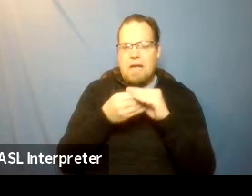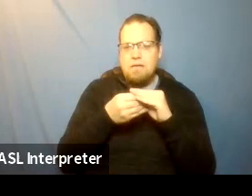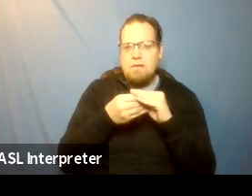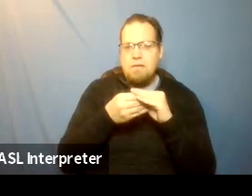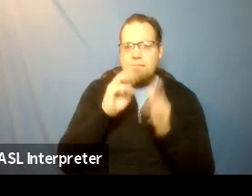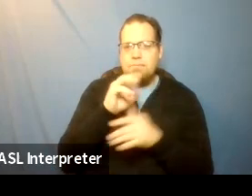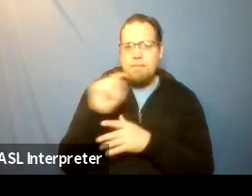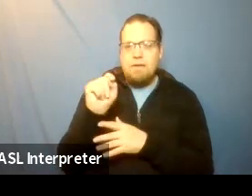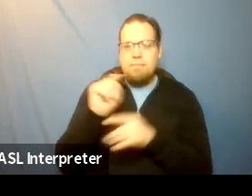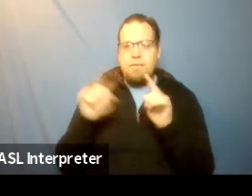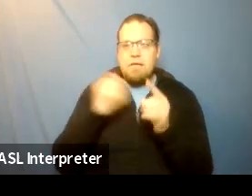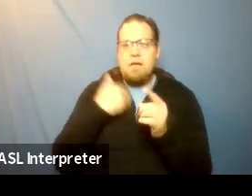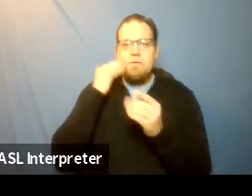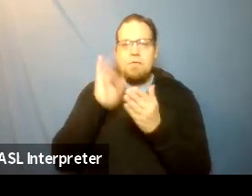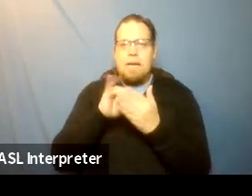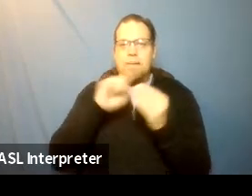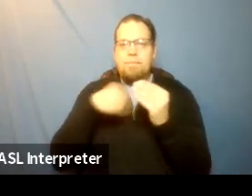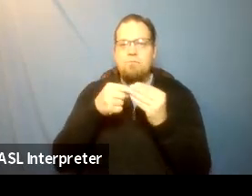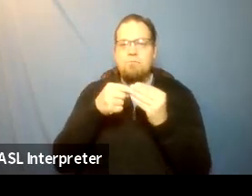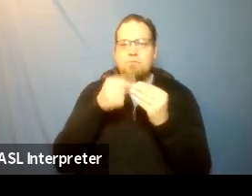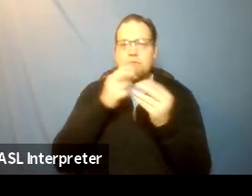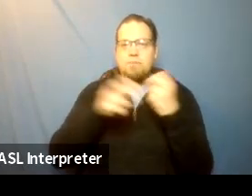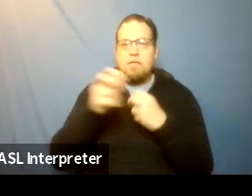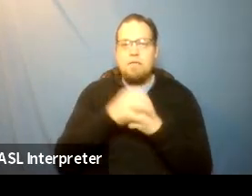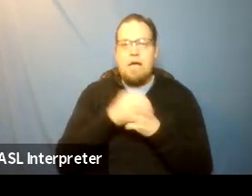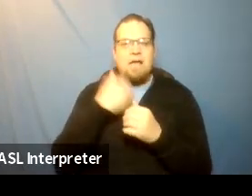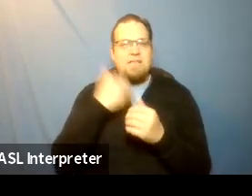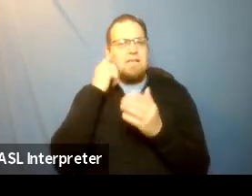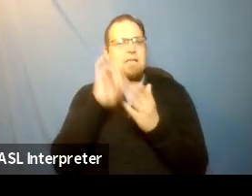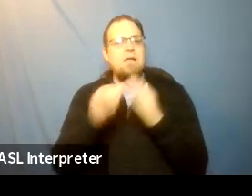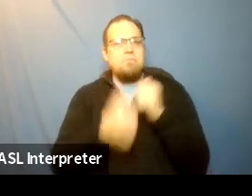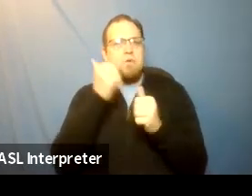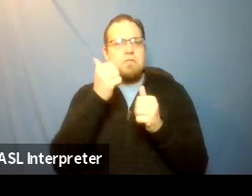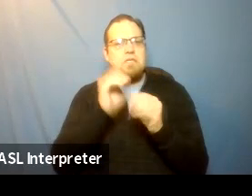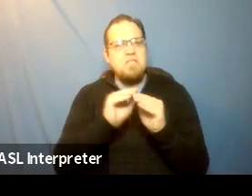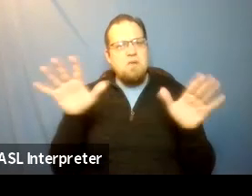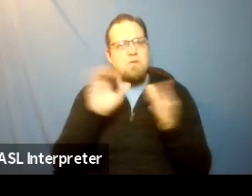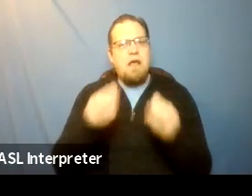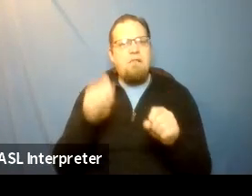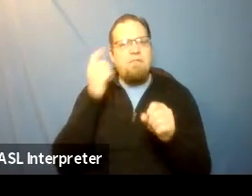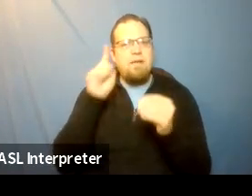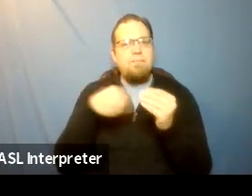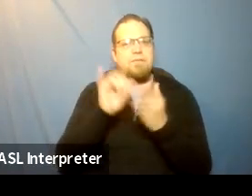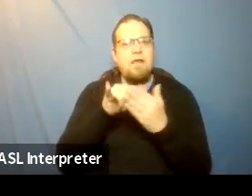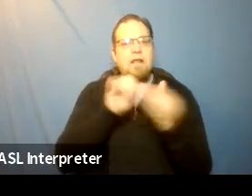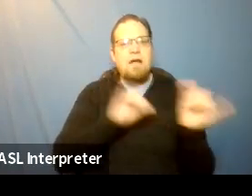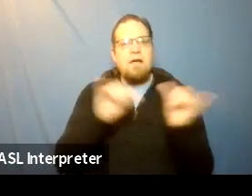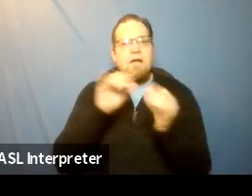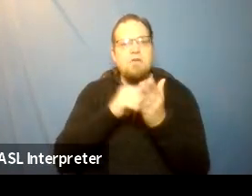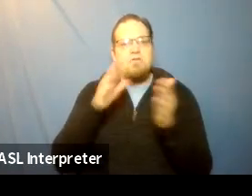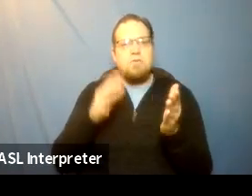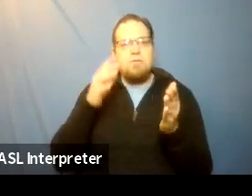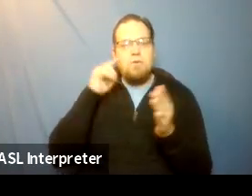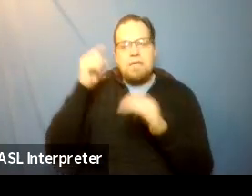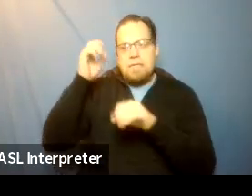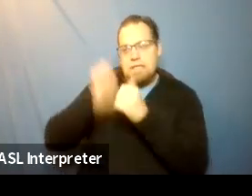know about the transportation piece. Yeah, I think that's most of it. In general, you could think of it like a student per seat would be